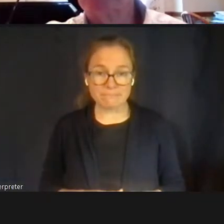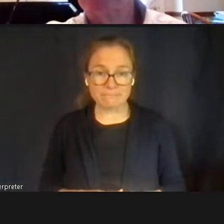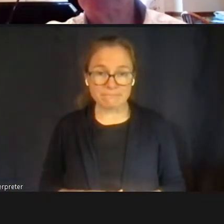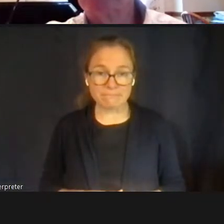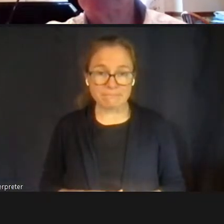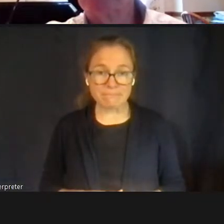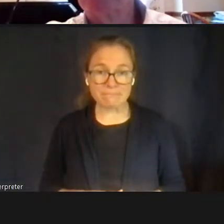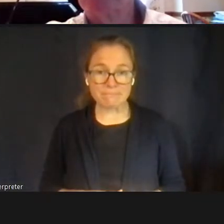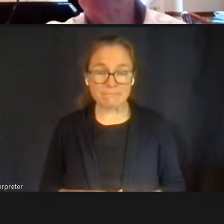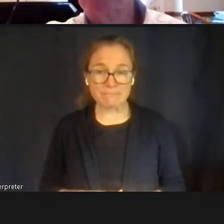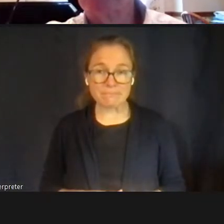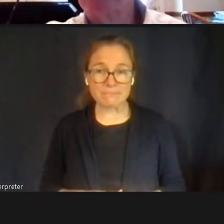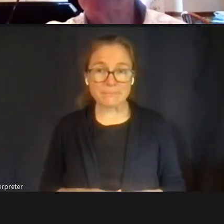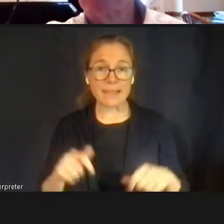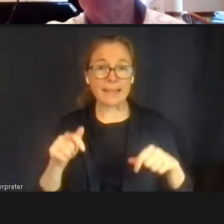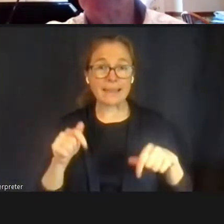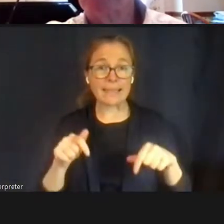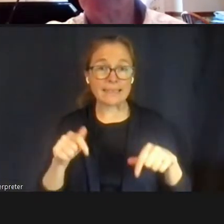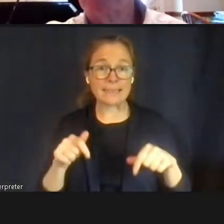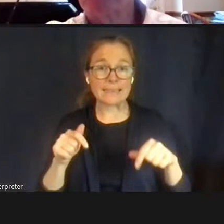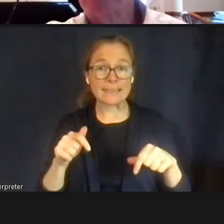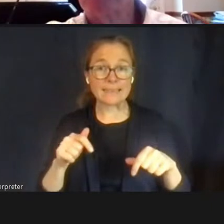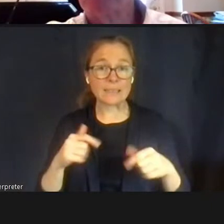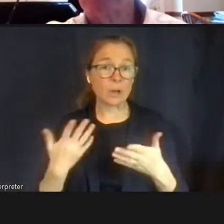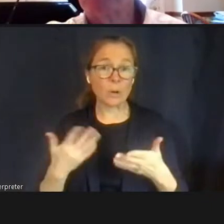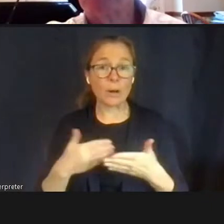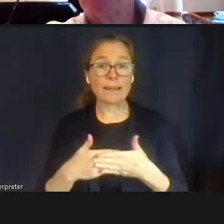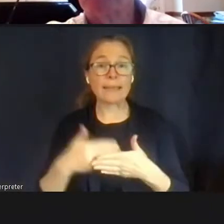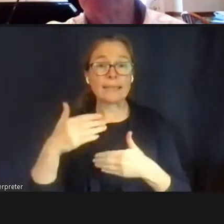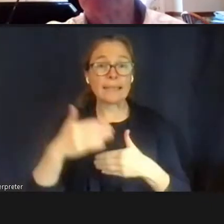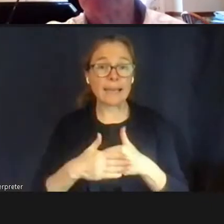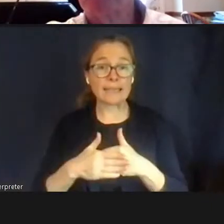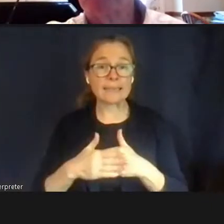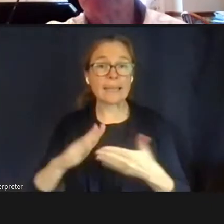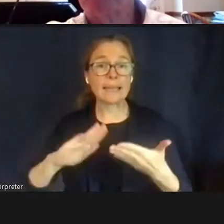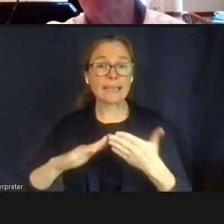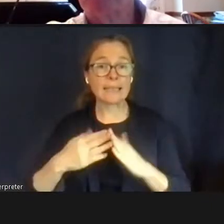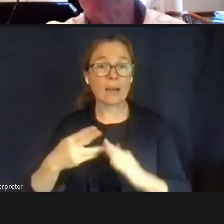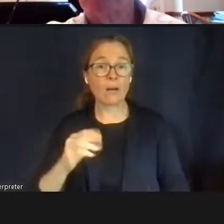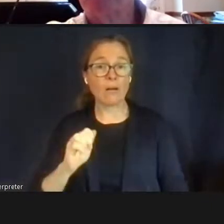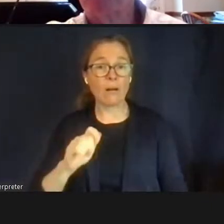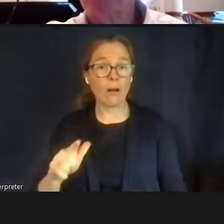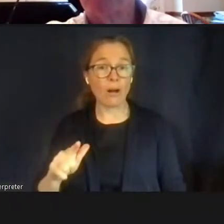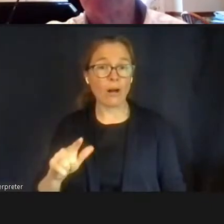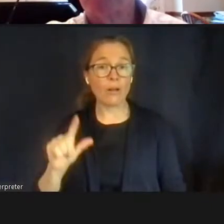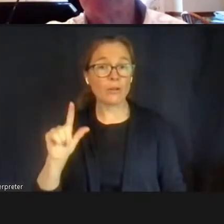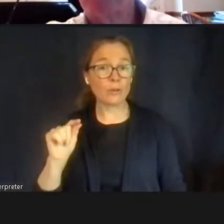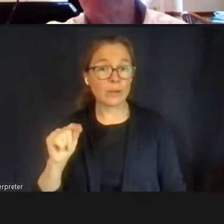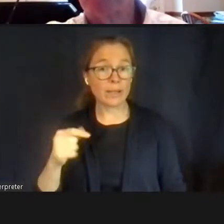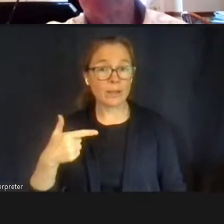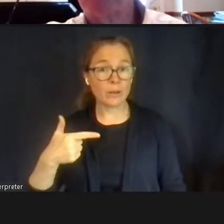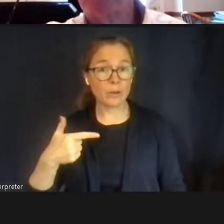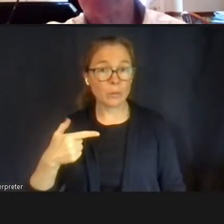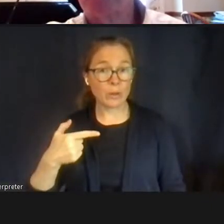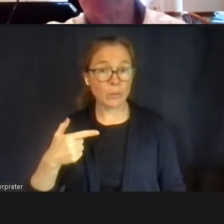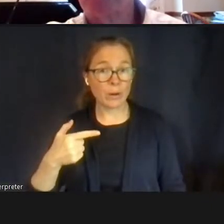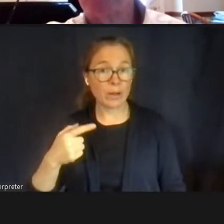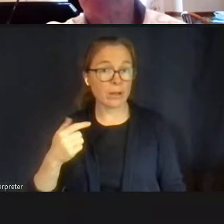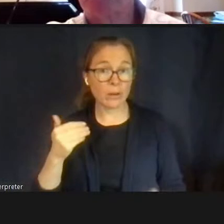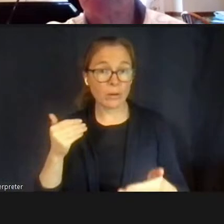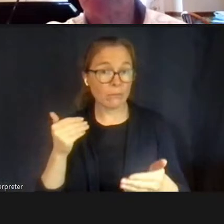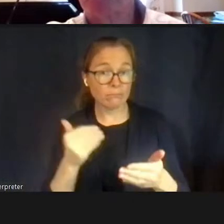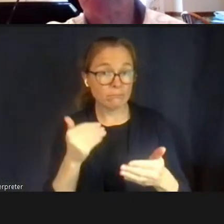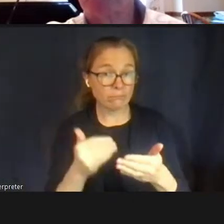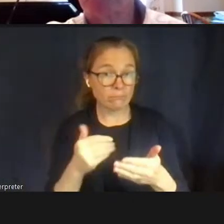colleagues, our next town hall for the year of 2021 is coming up